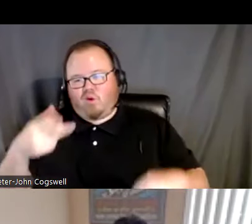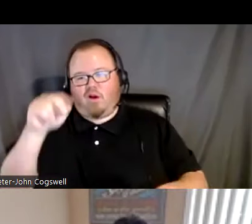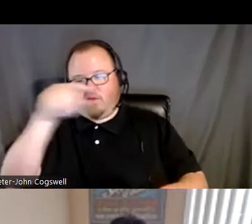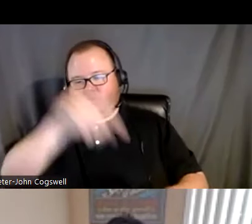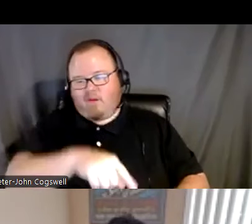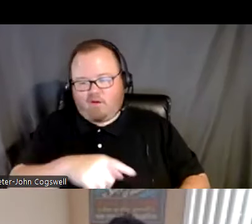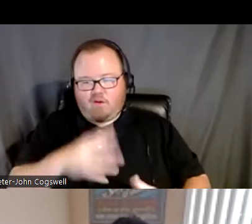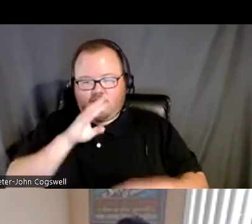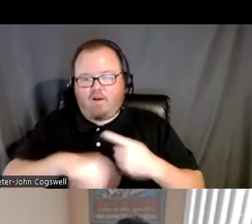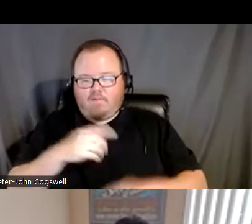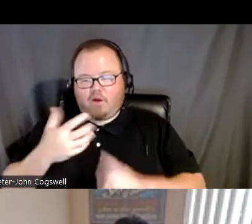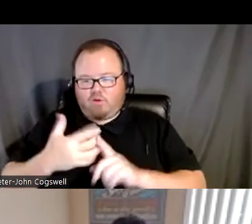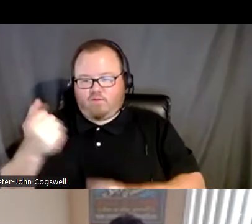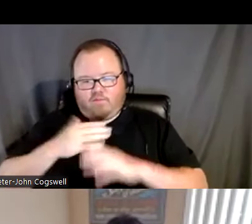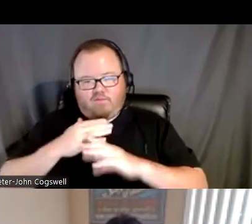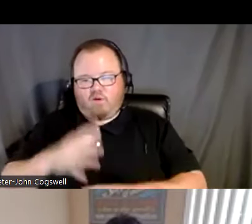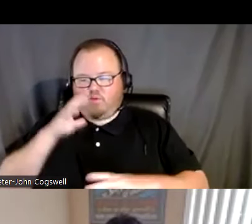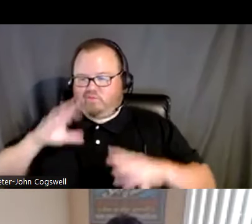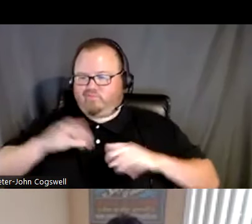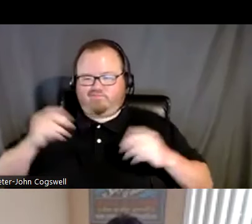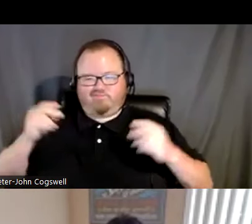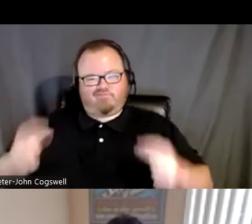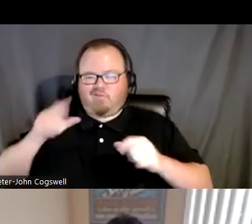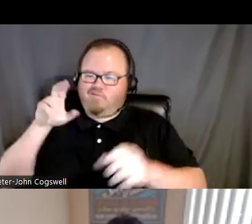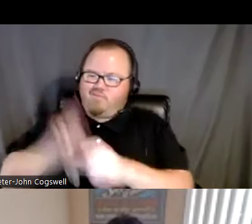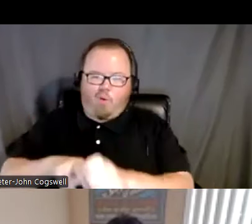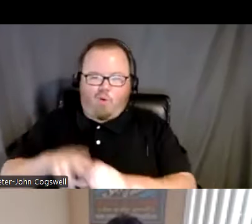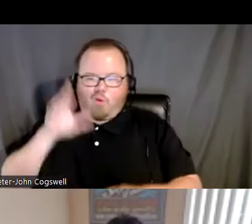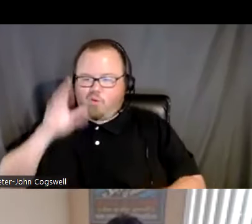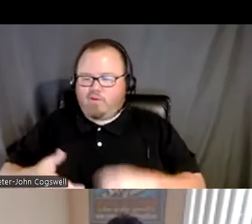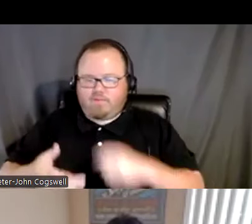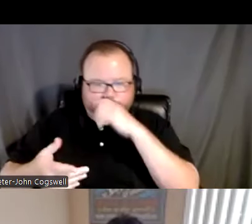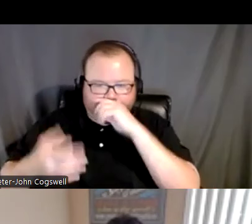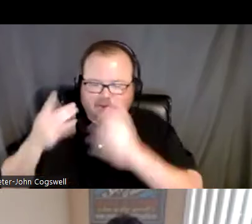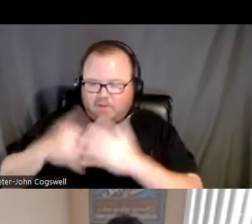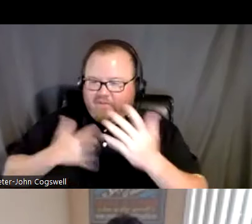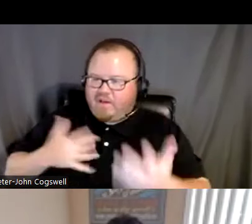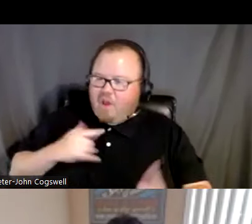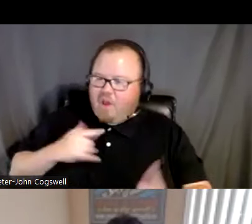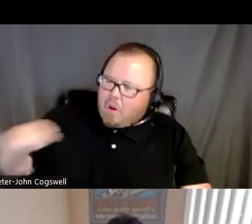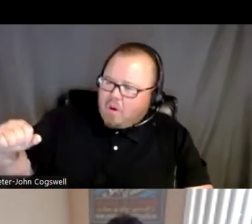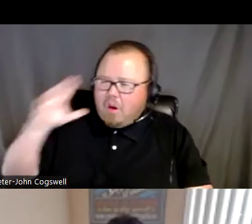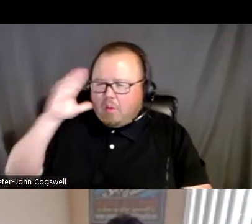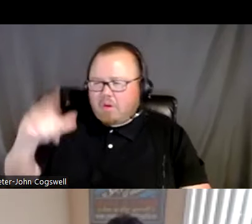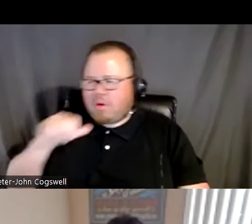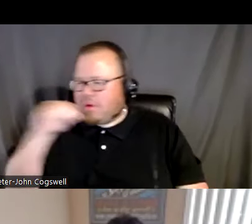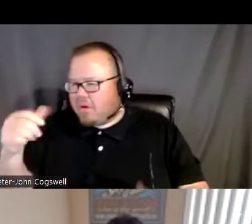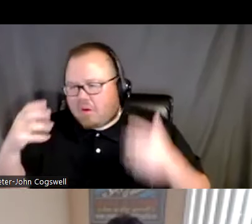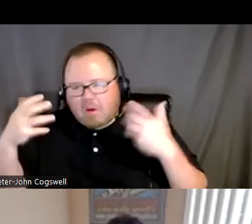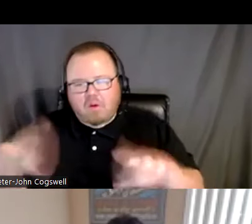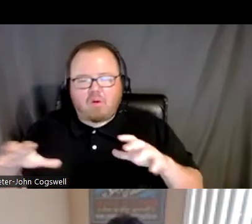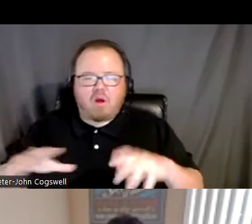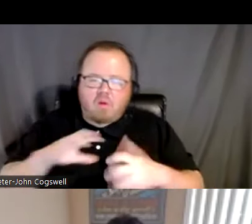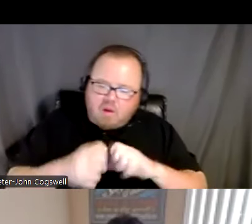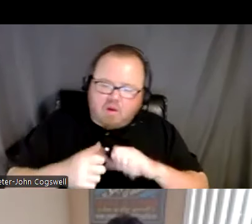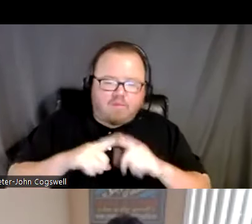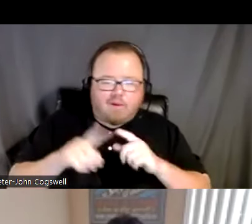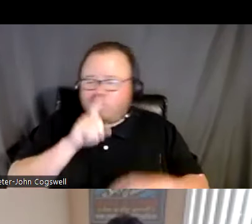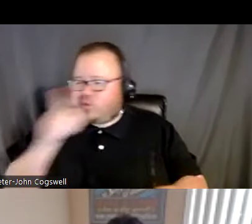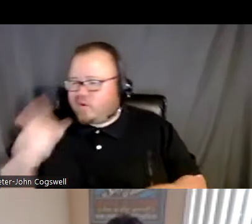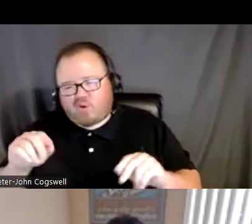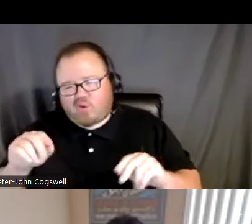prevention gets on board right away. A lot of times we think that they're going to push back or know that this isn't our issue. The reality is there's